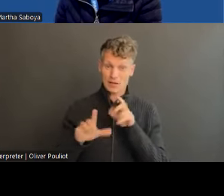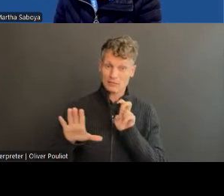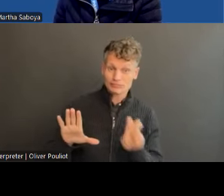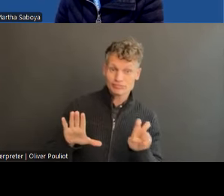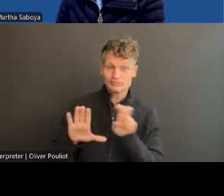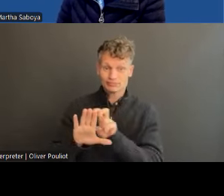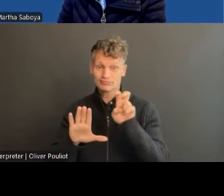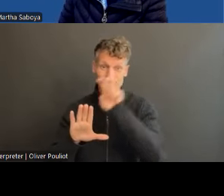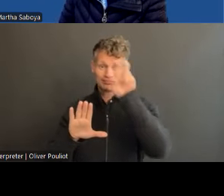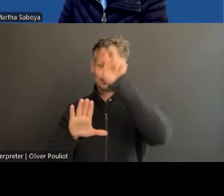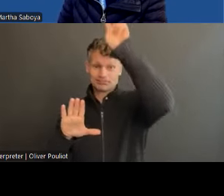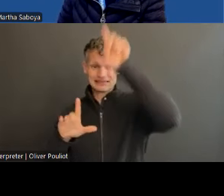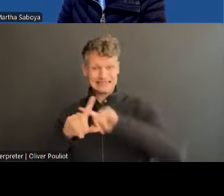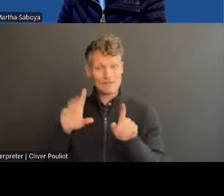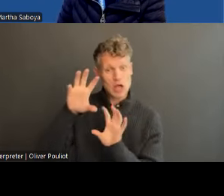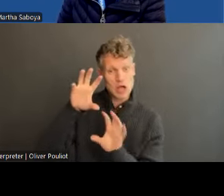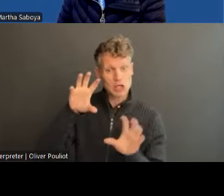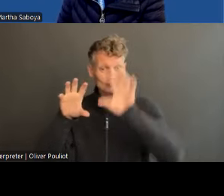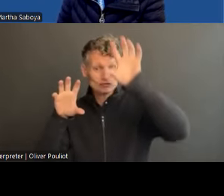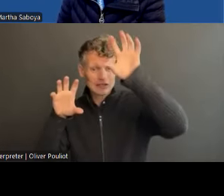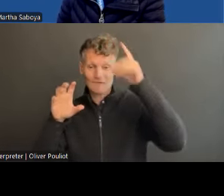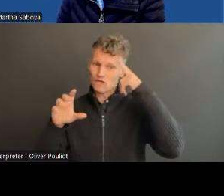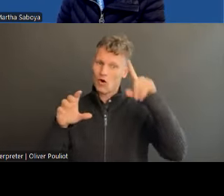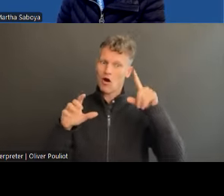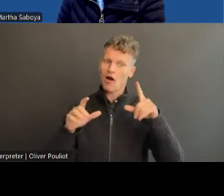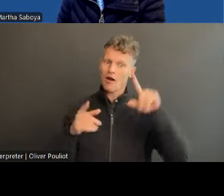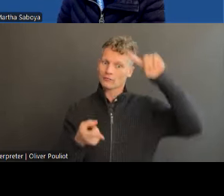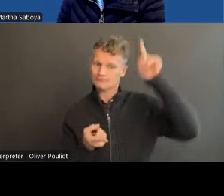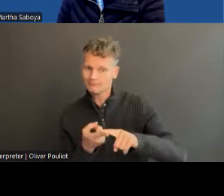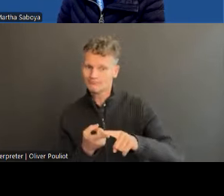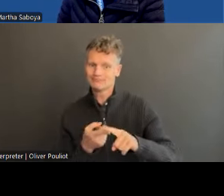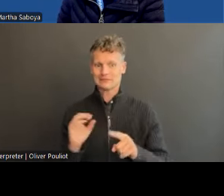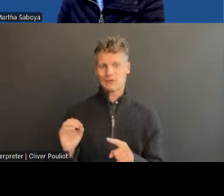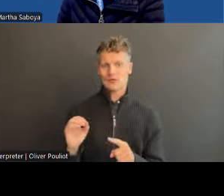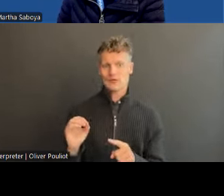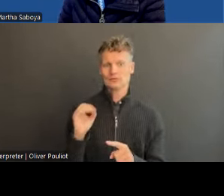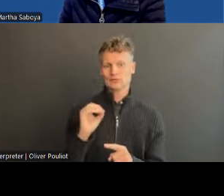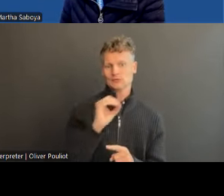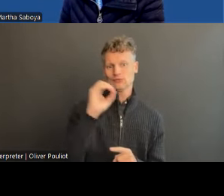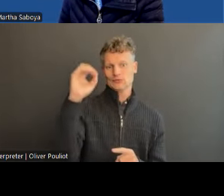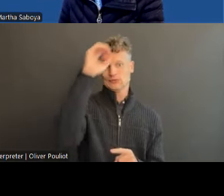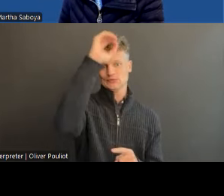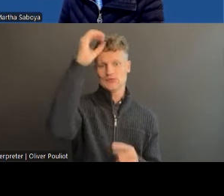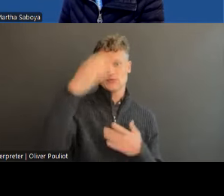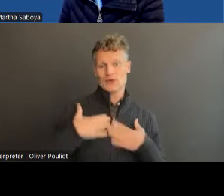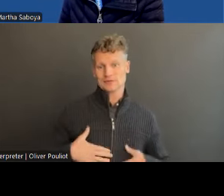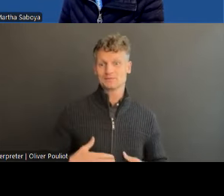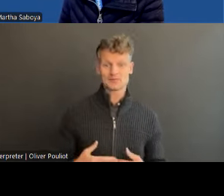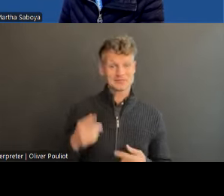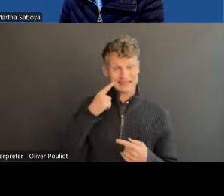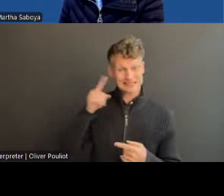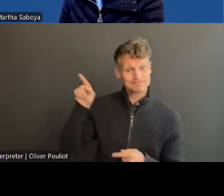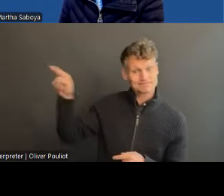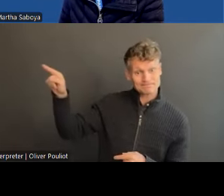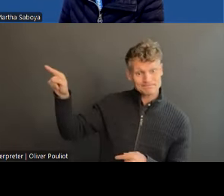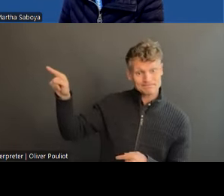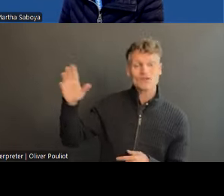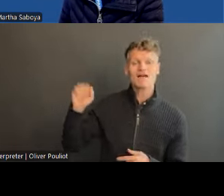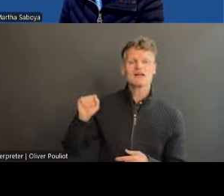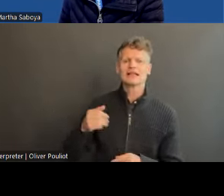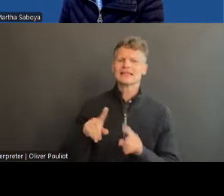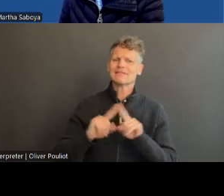the 30 plus diseases and conditions that we have included in the elimination initiative. They are divided into 4